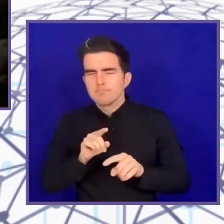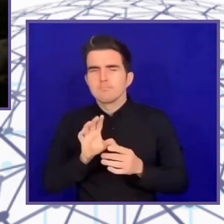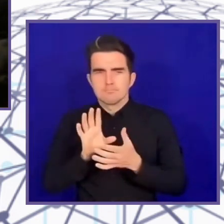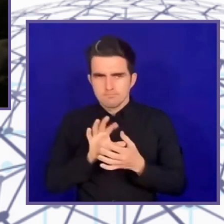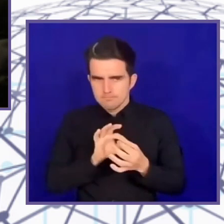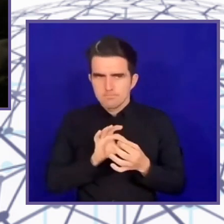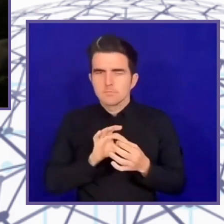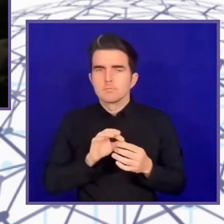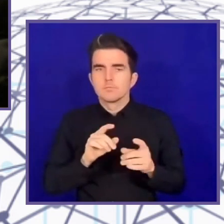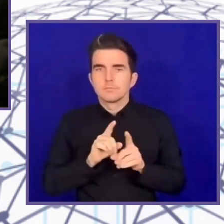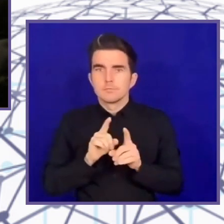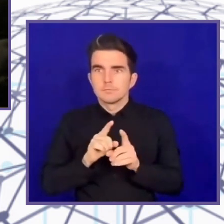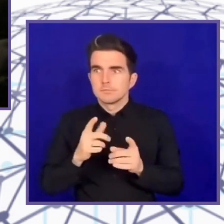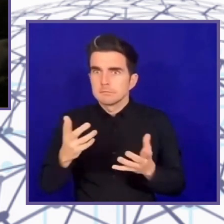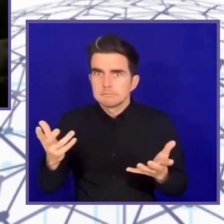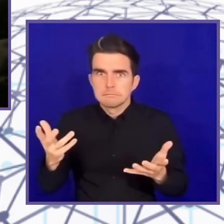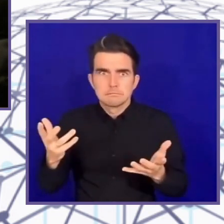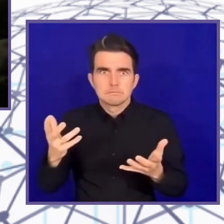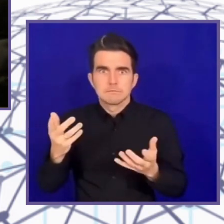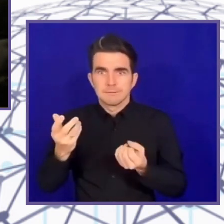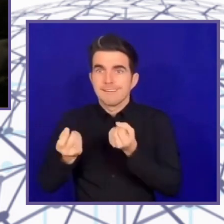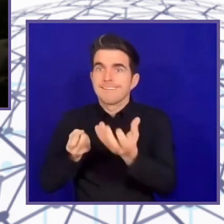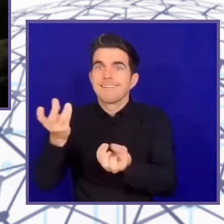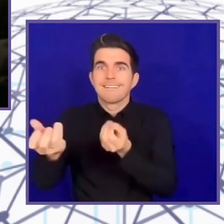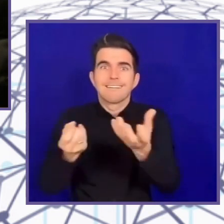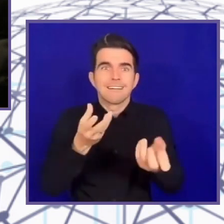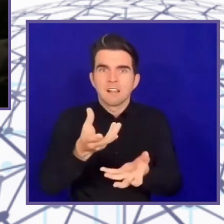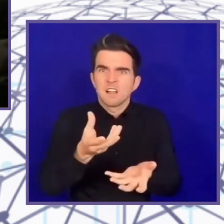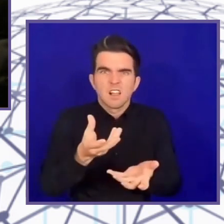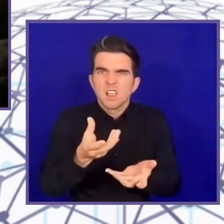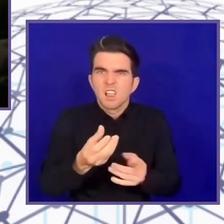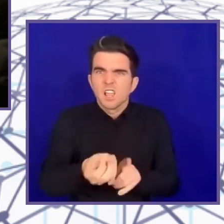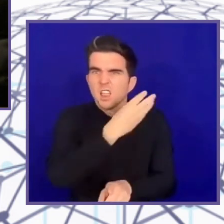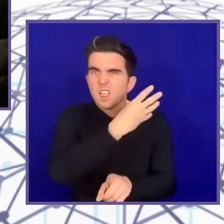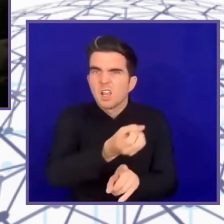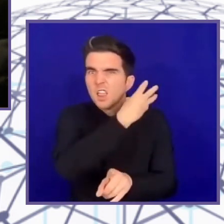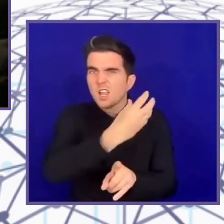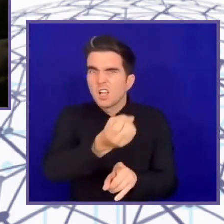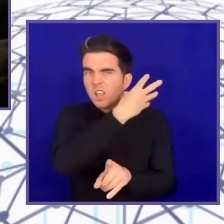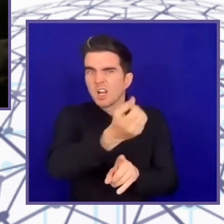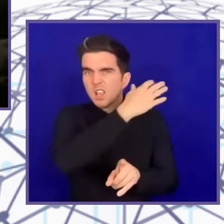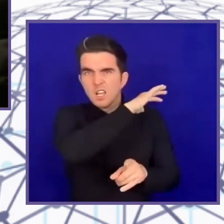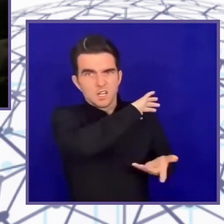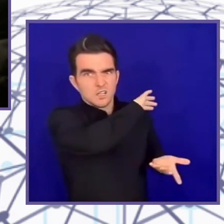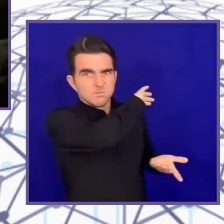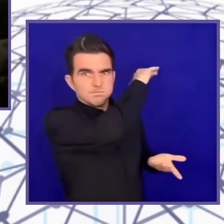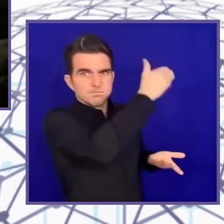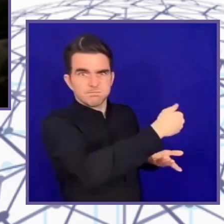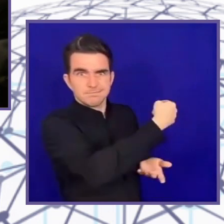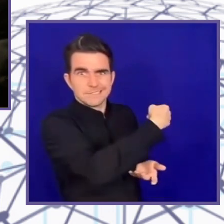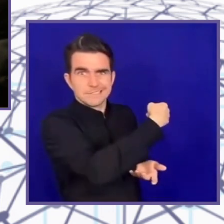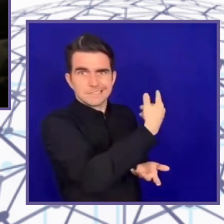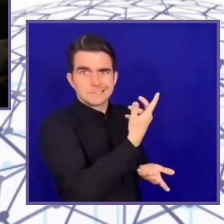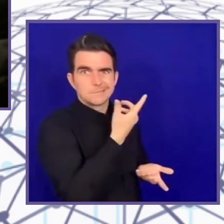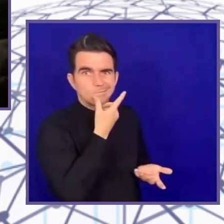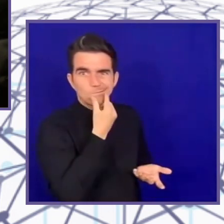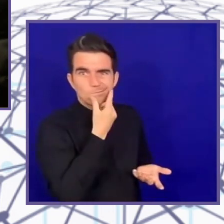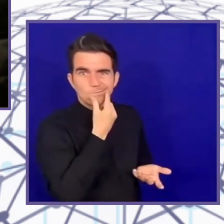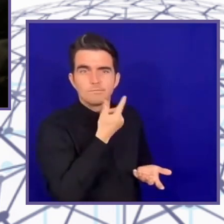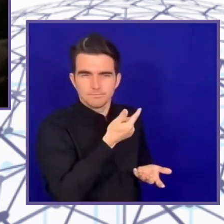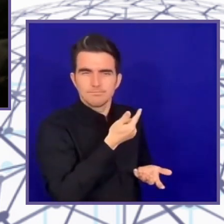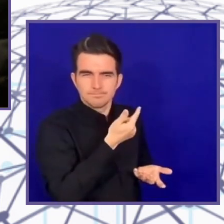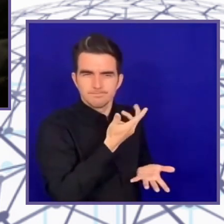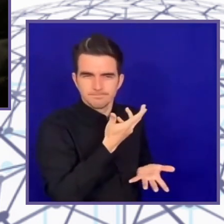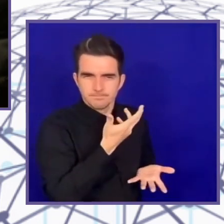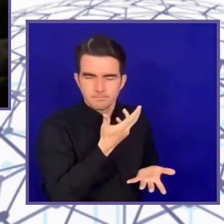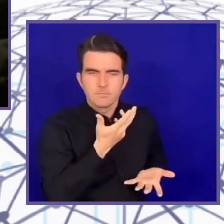for humanitarian responses, I think one of the things that we are really trying to understand is how to support countries